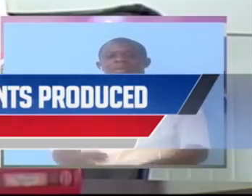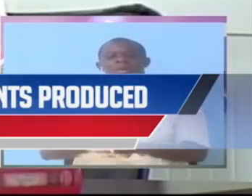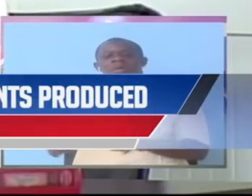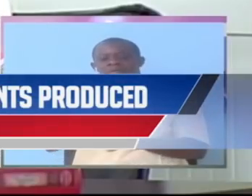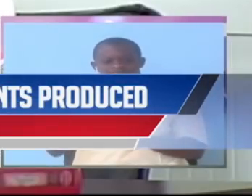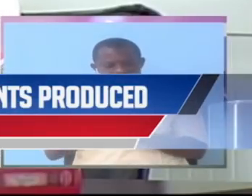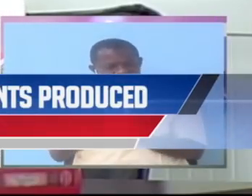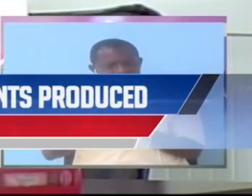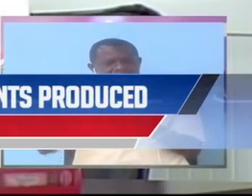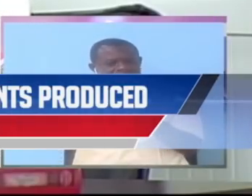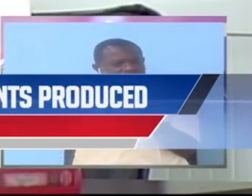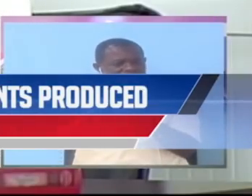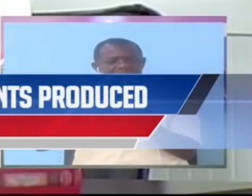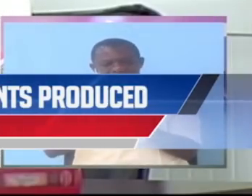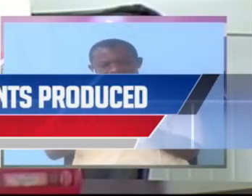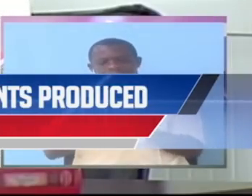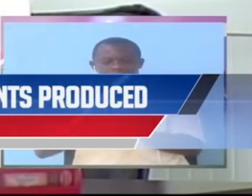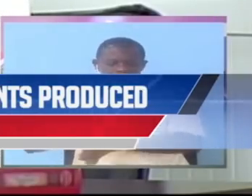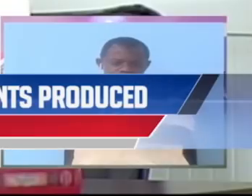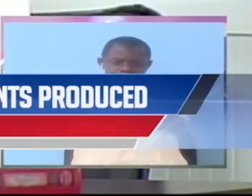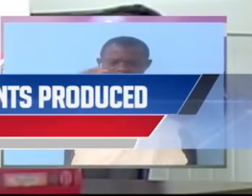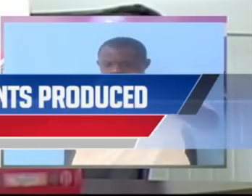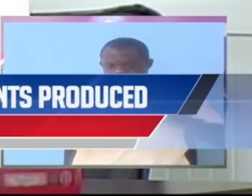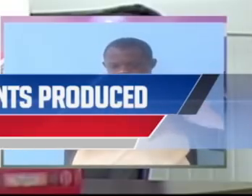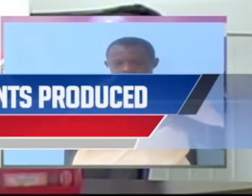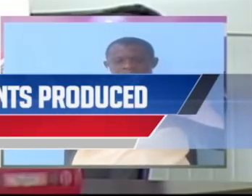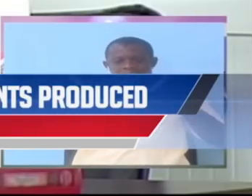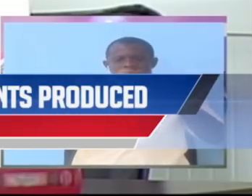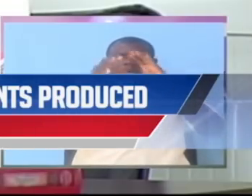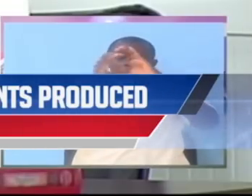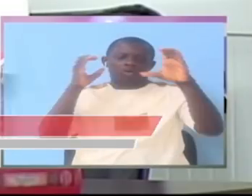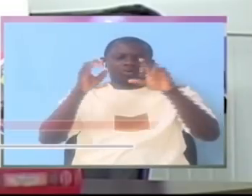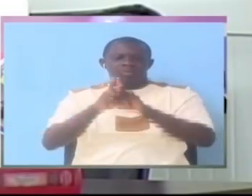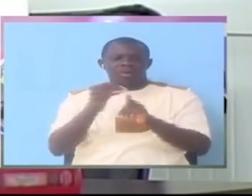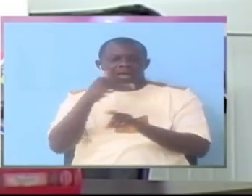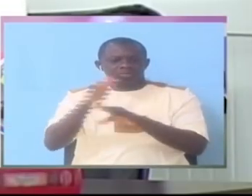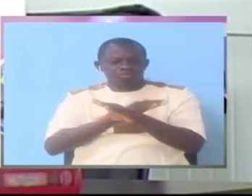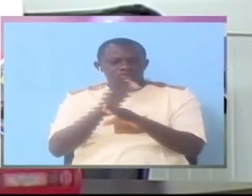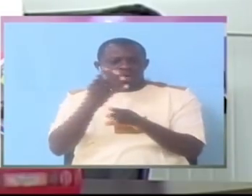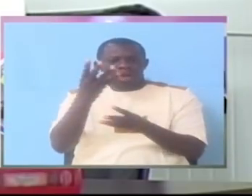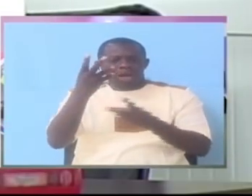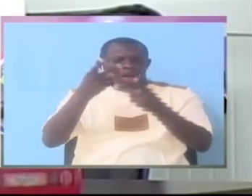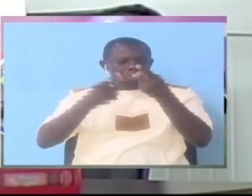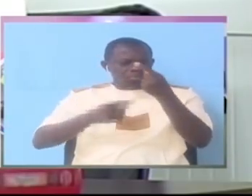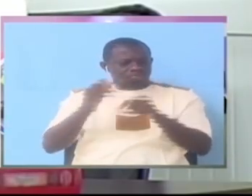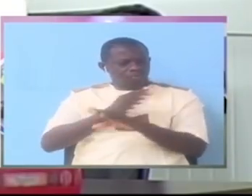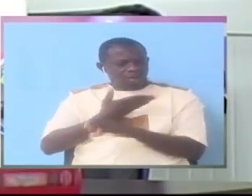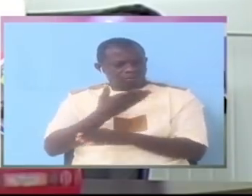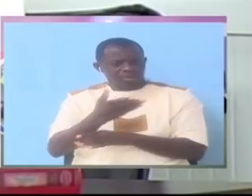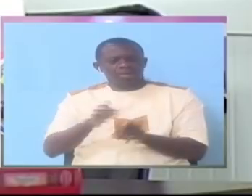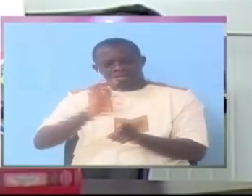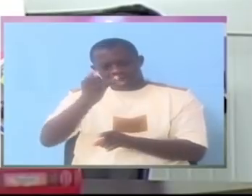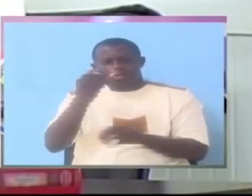security officers arrived at the scene, including Kausu Kamara alias Bombardier. The witness said the captives were beaten and tied up